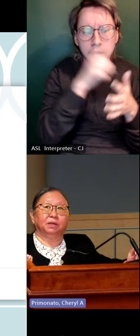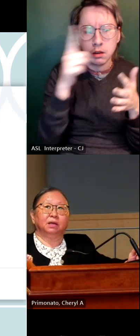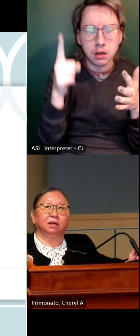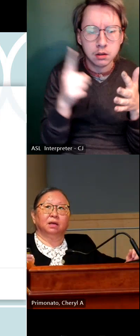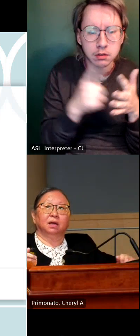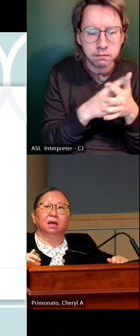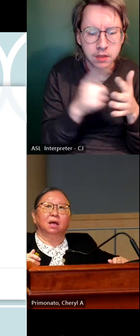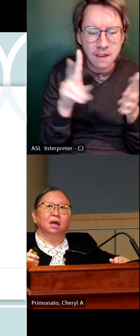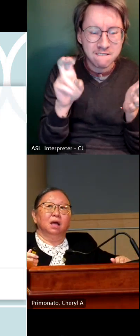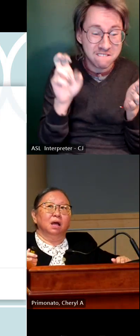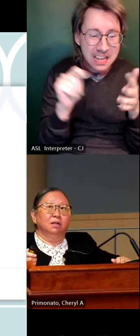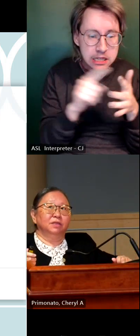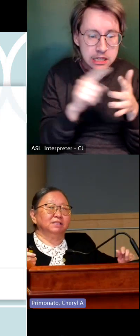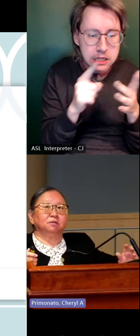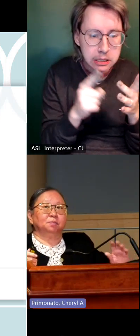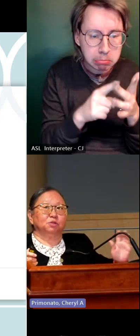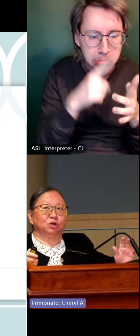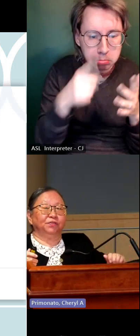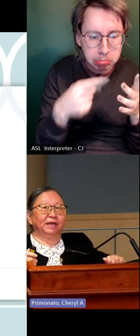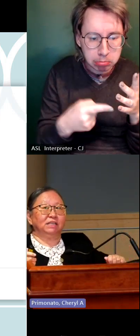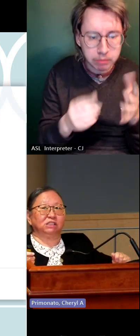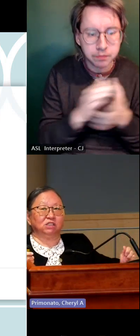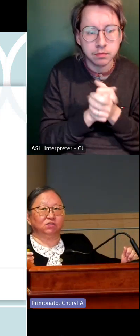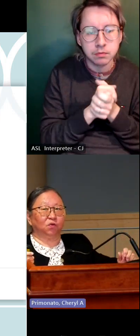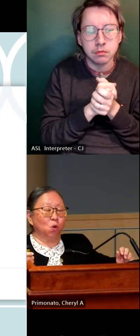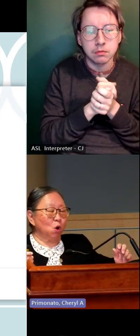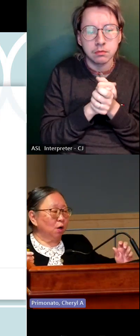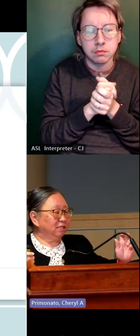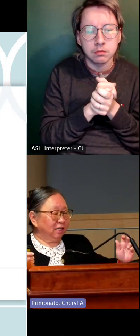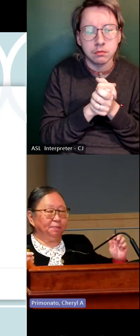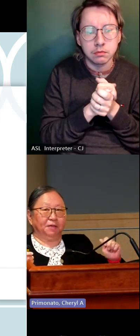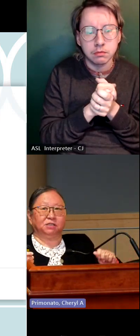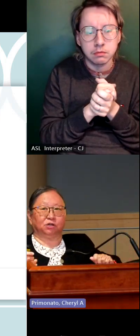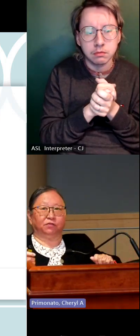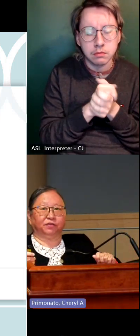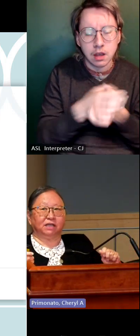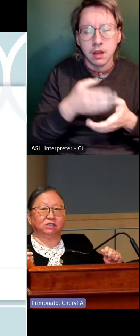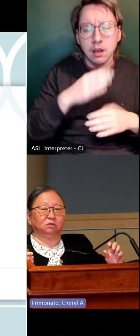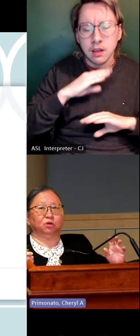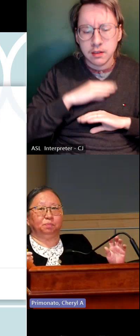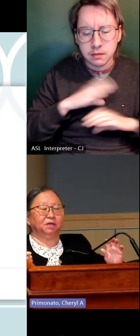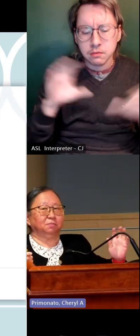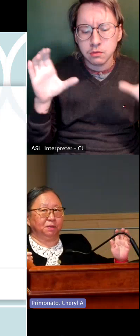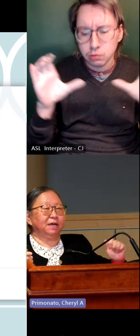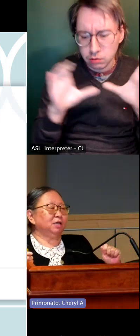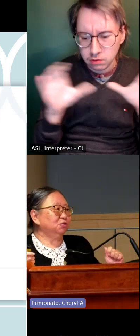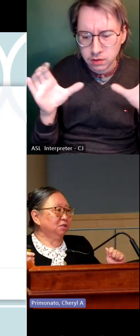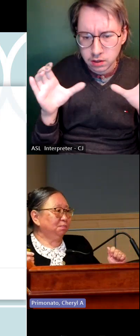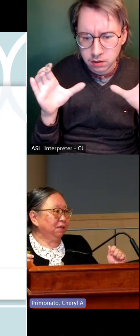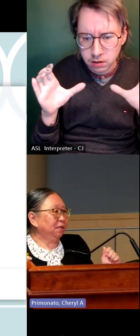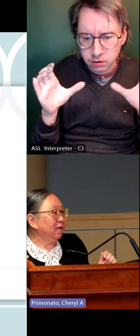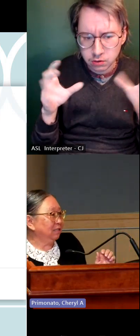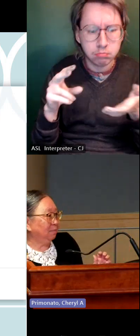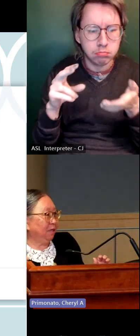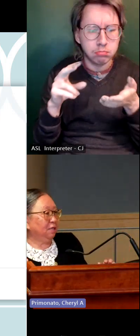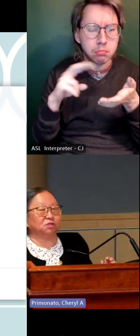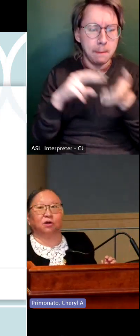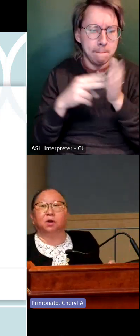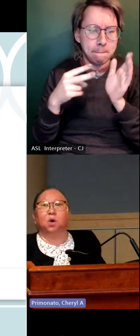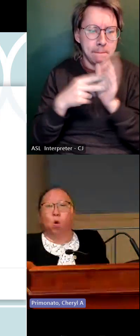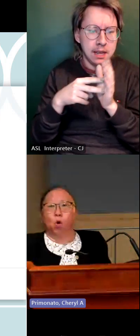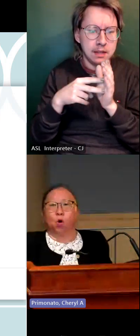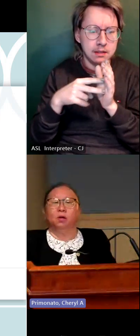business. The acceptable certifications for DBE certification would be the PAUCP